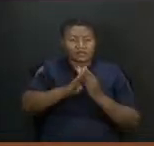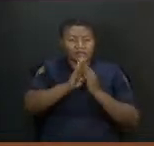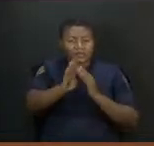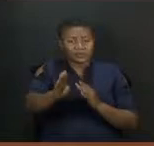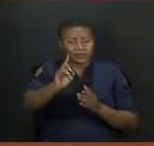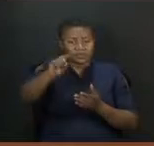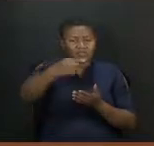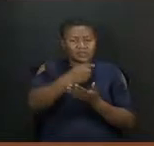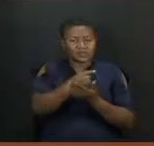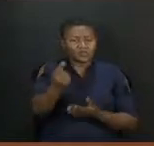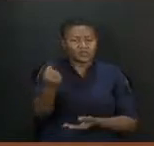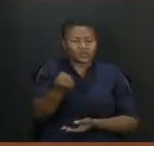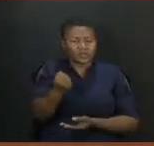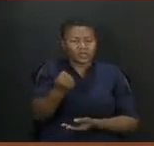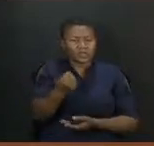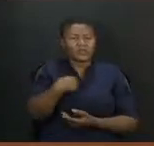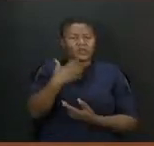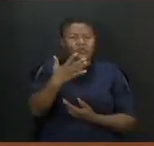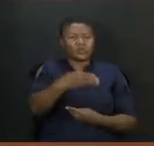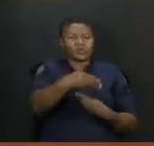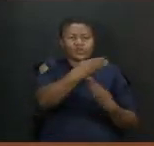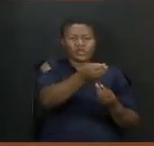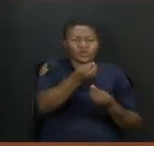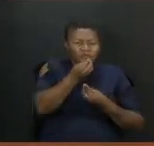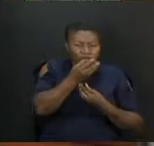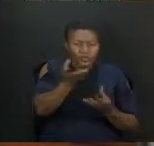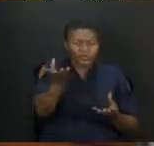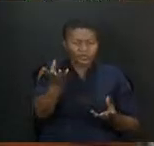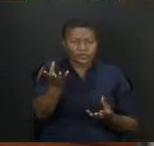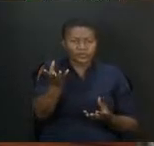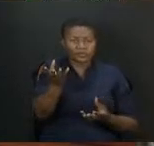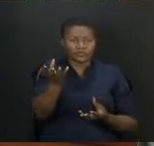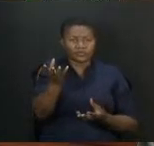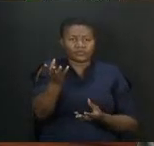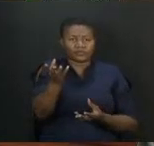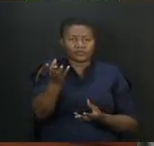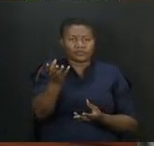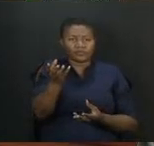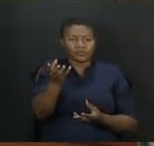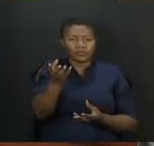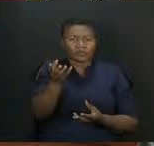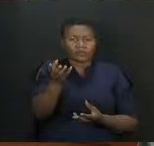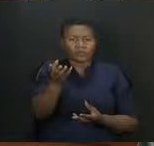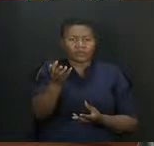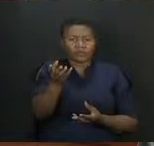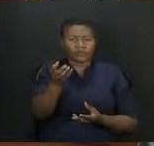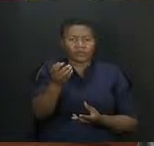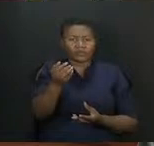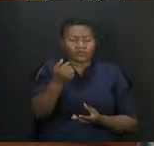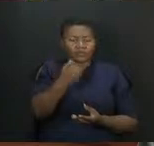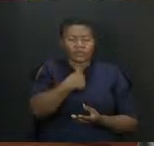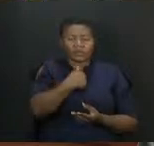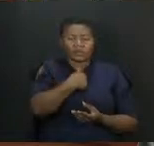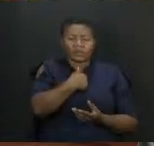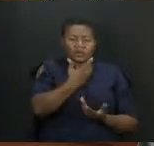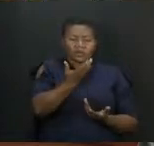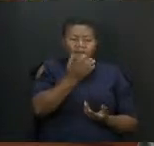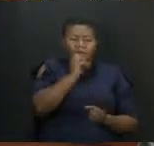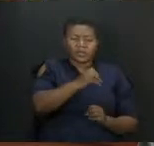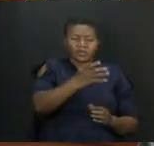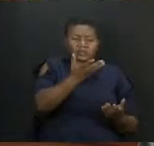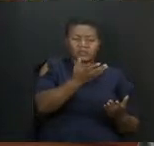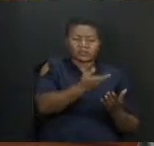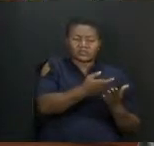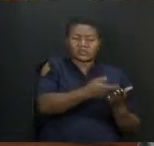Speaker, but let me give information, because I attempted to read the minority leader for us to have an agreement even before coming to